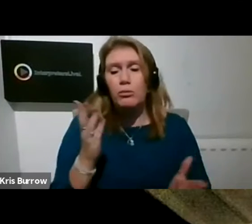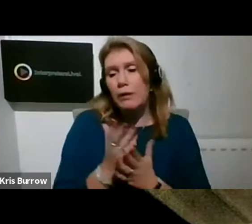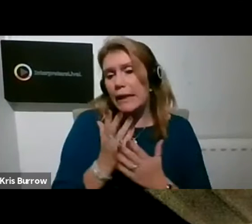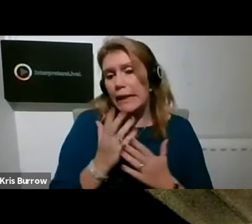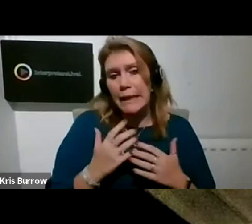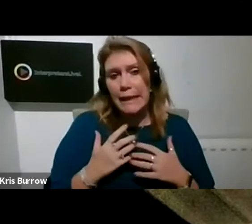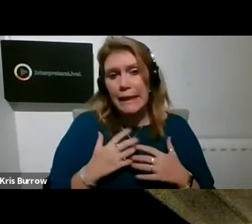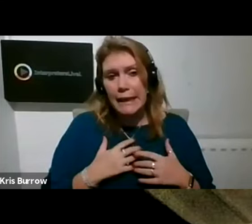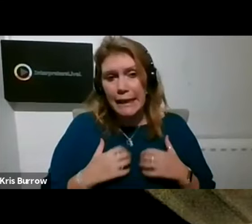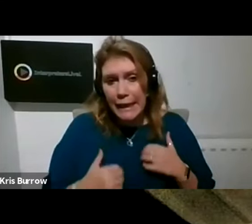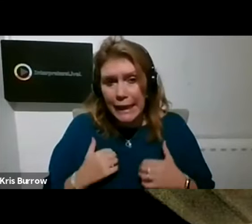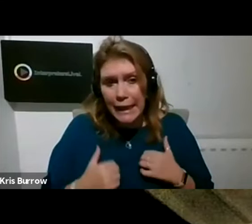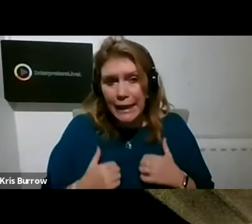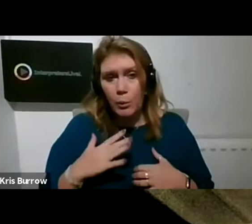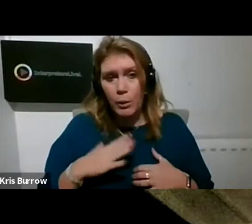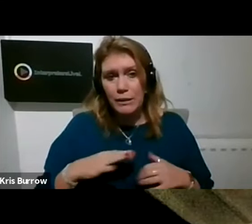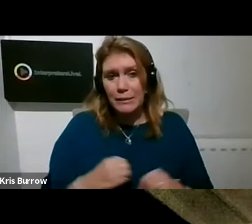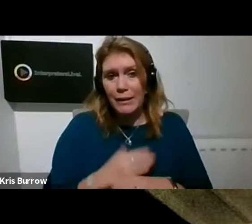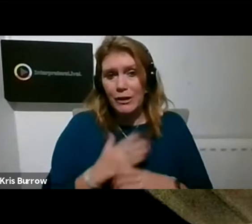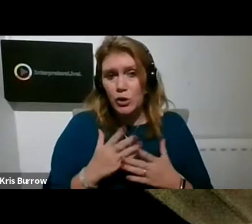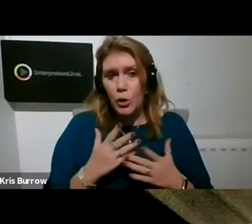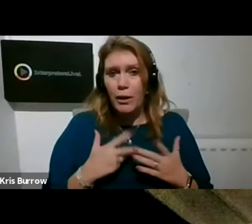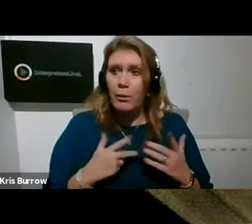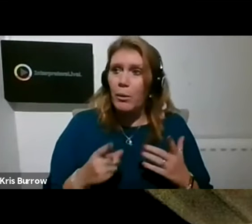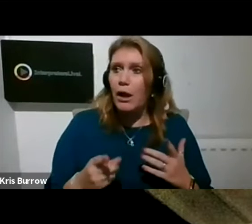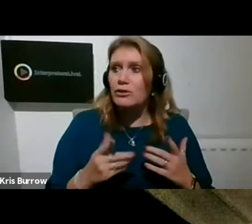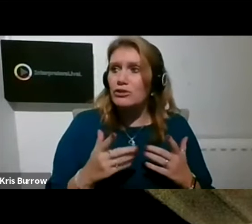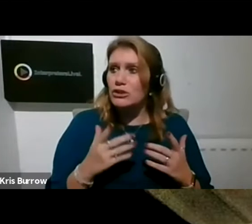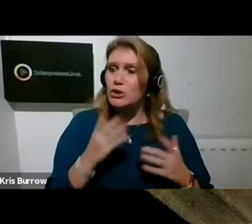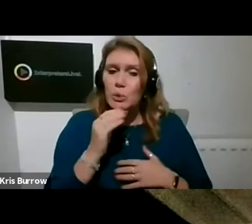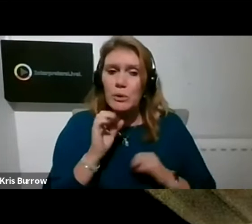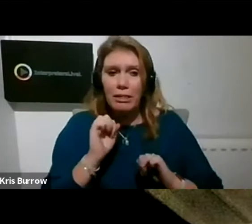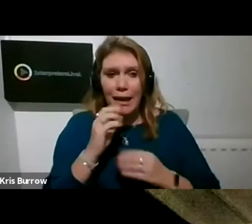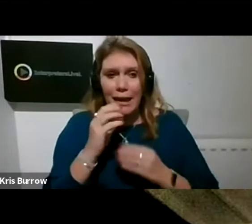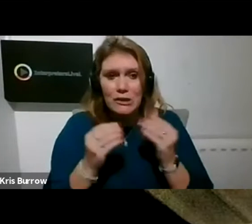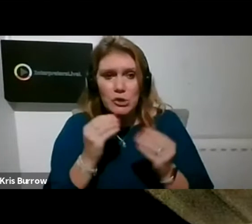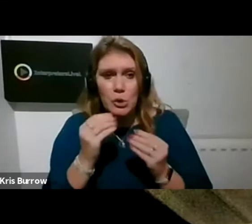just appropriating people's stories and whacking them in